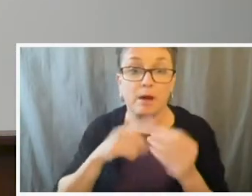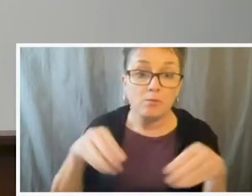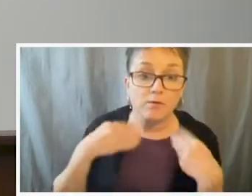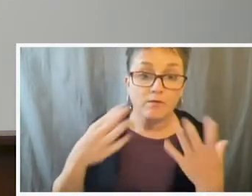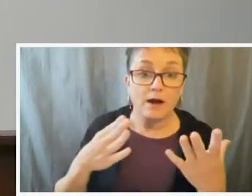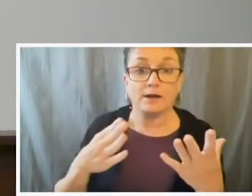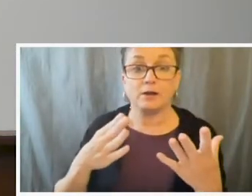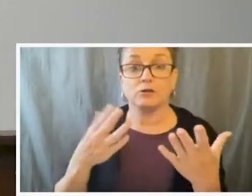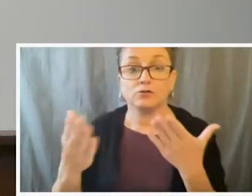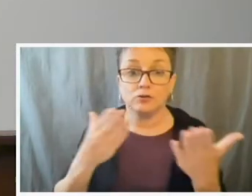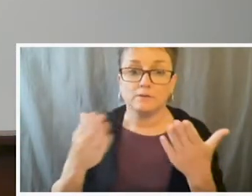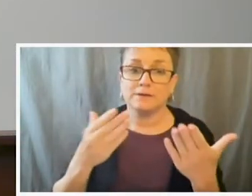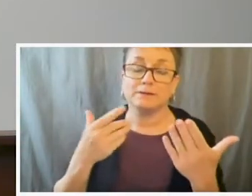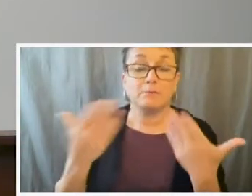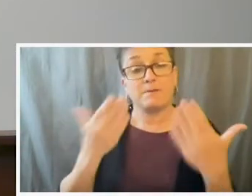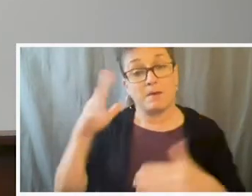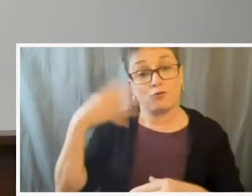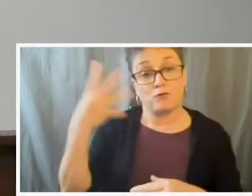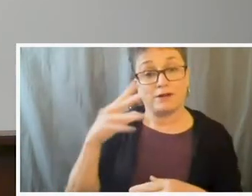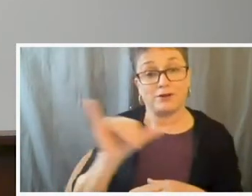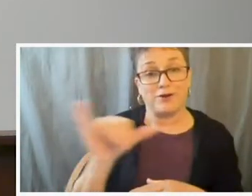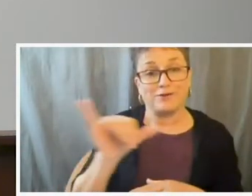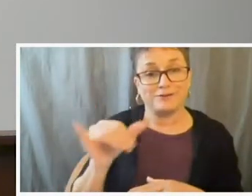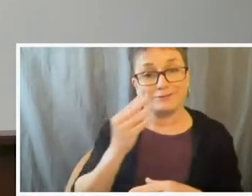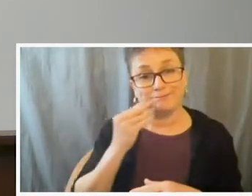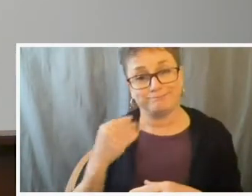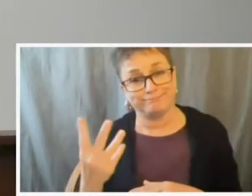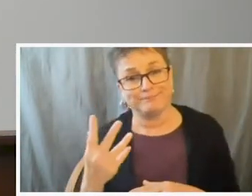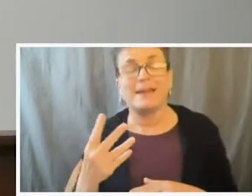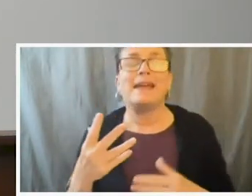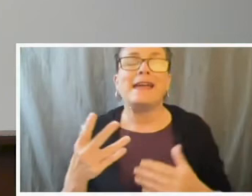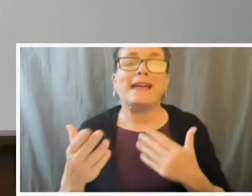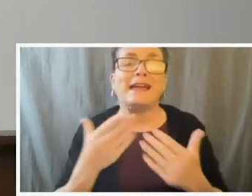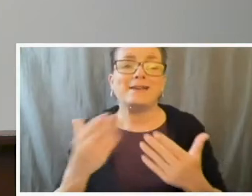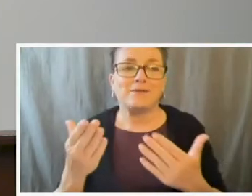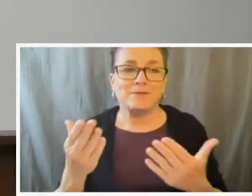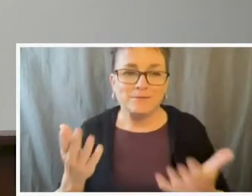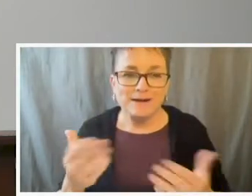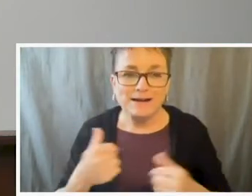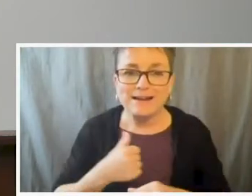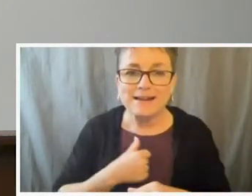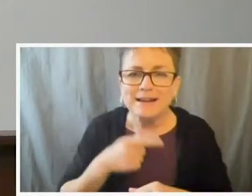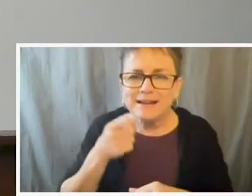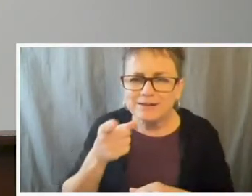Yeah, I certainly want to thank you, Sebastian, love the summer haircut there.